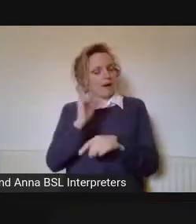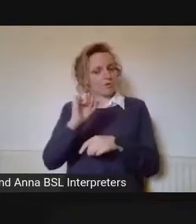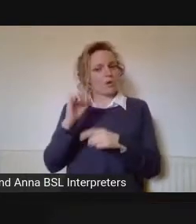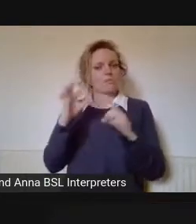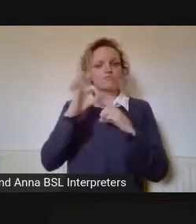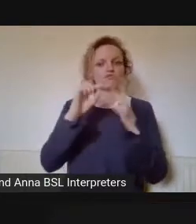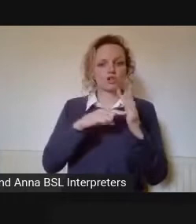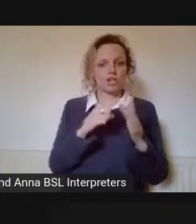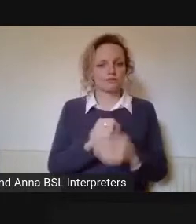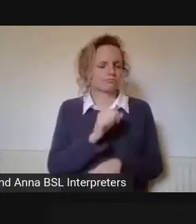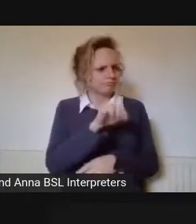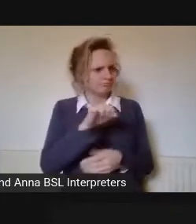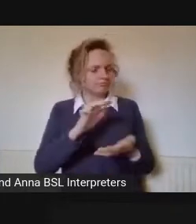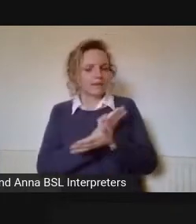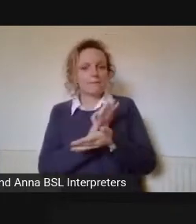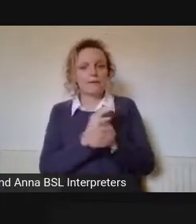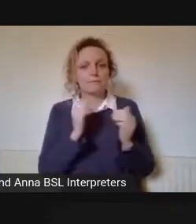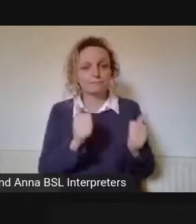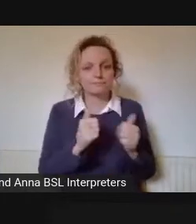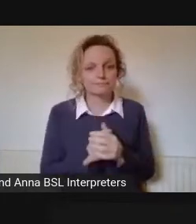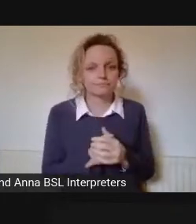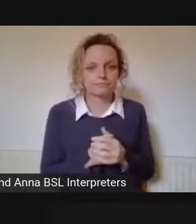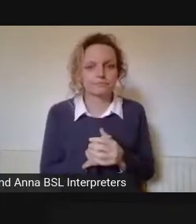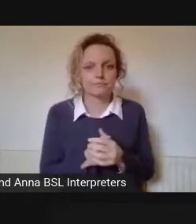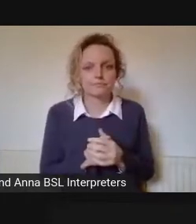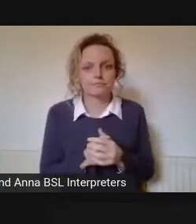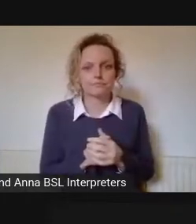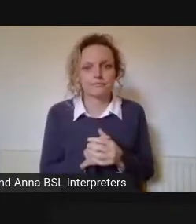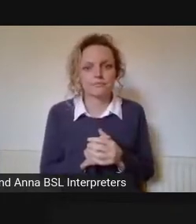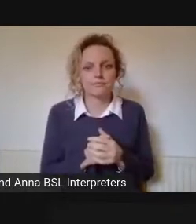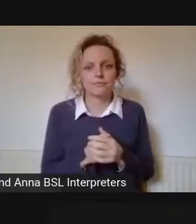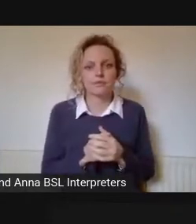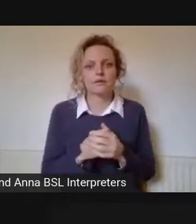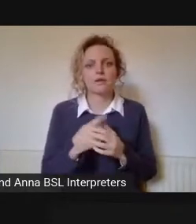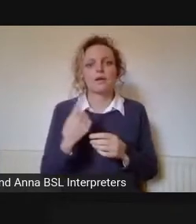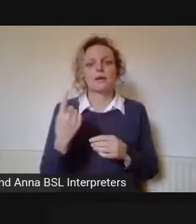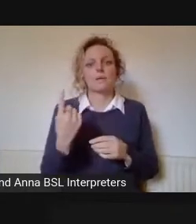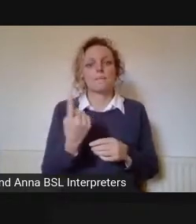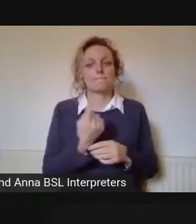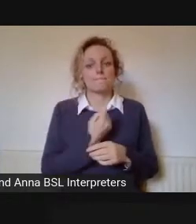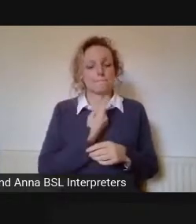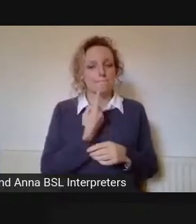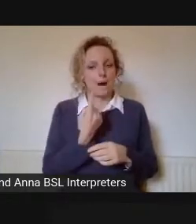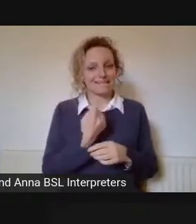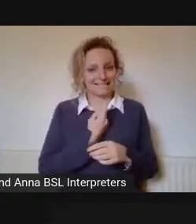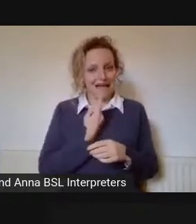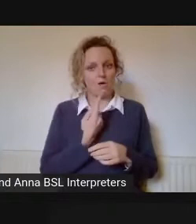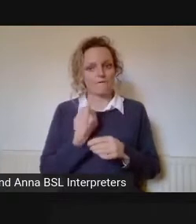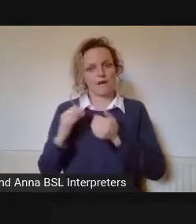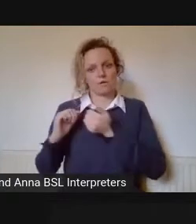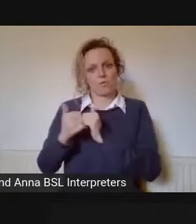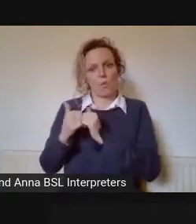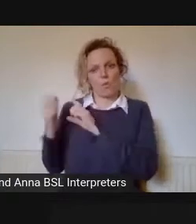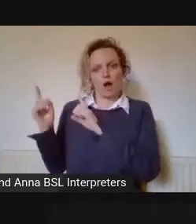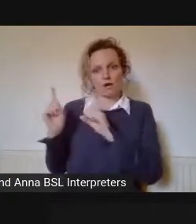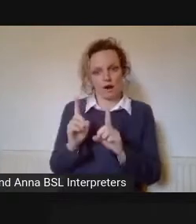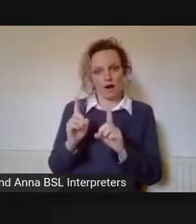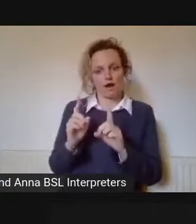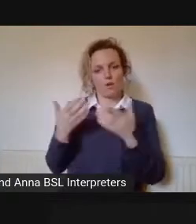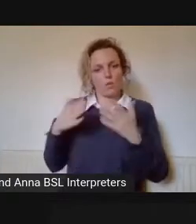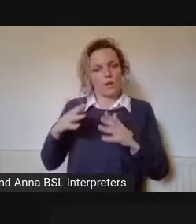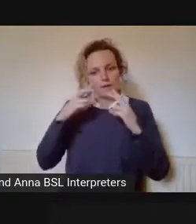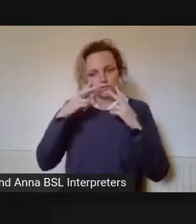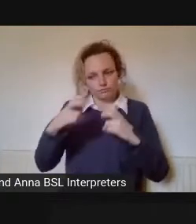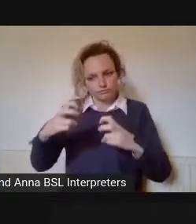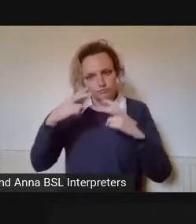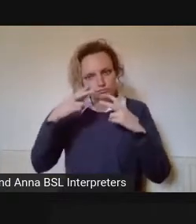Yes, of course. So as I was saying before, me and my co-author, Melissa Ronchik, we look into the data for